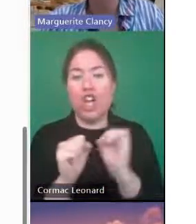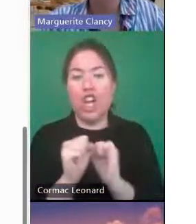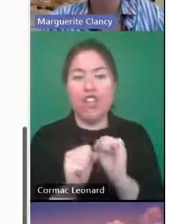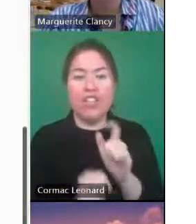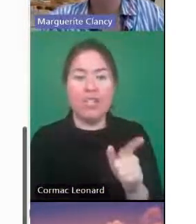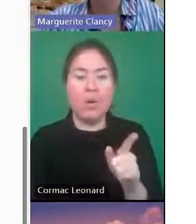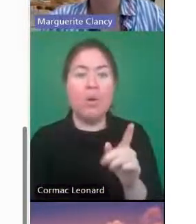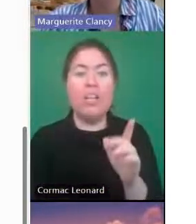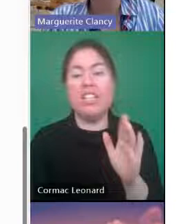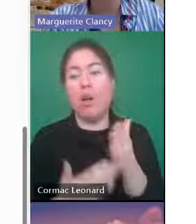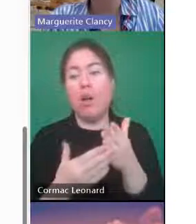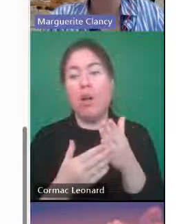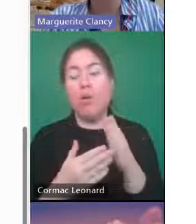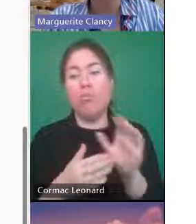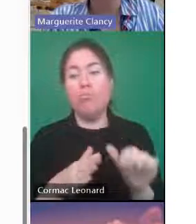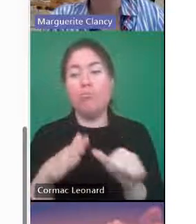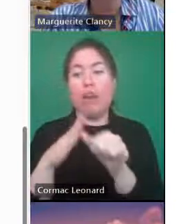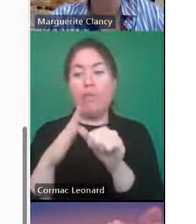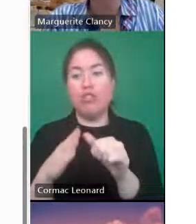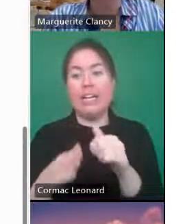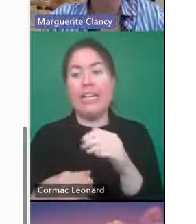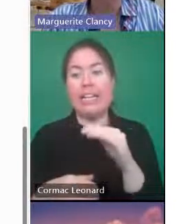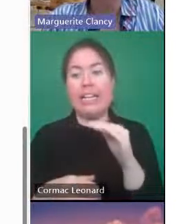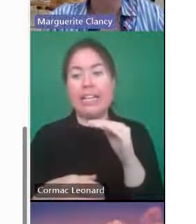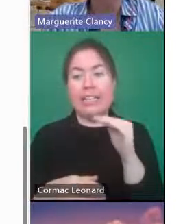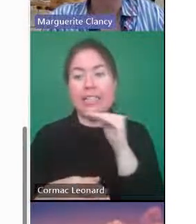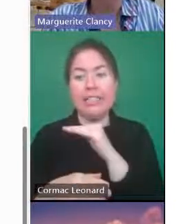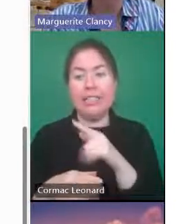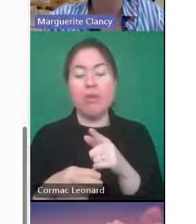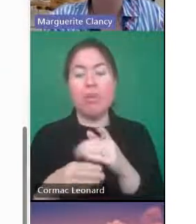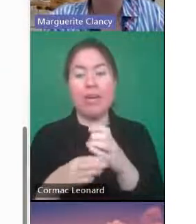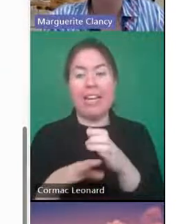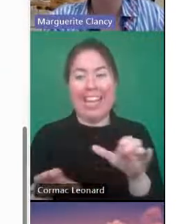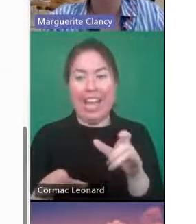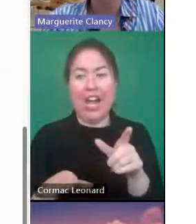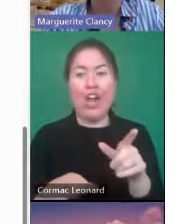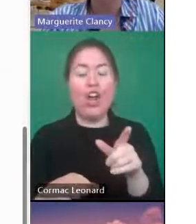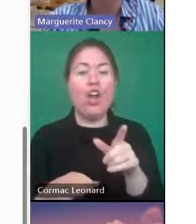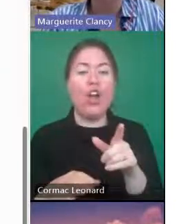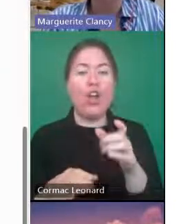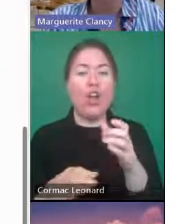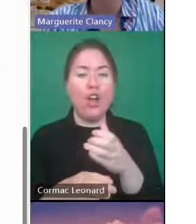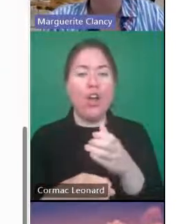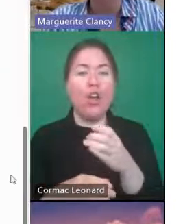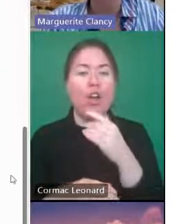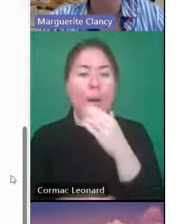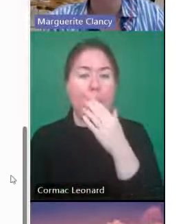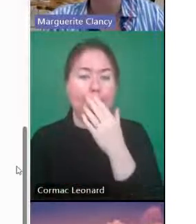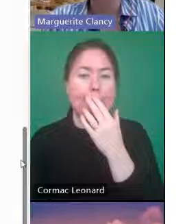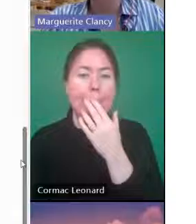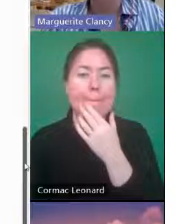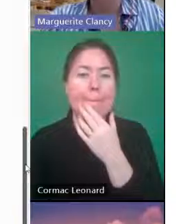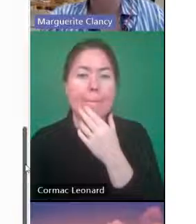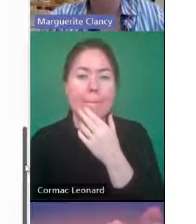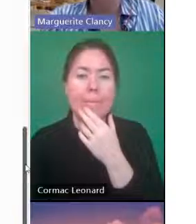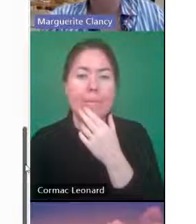PHN. These we will be rectifying or modifying types of service over